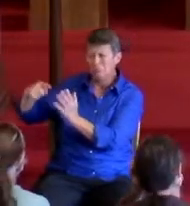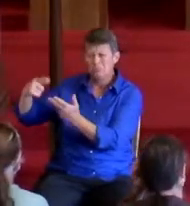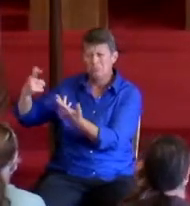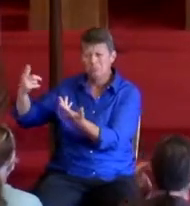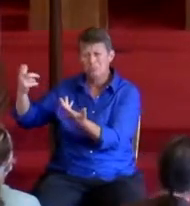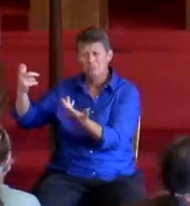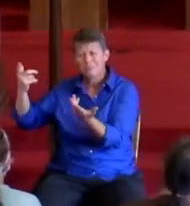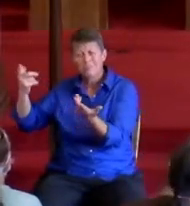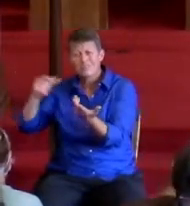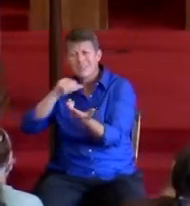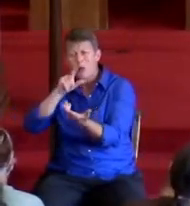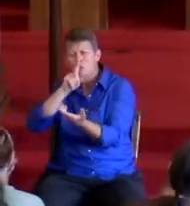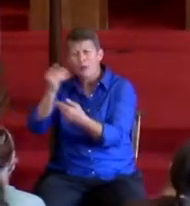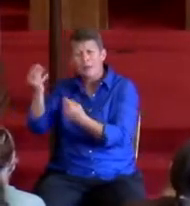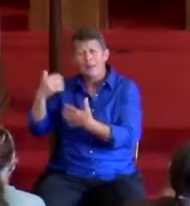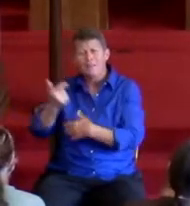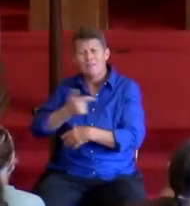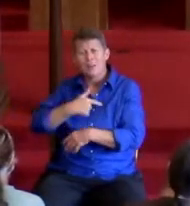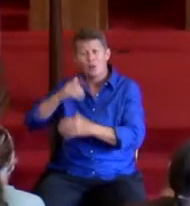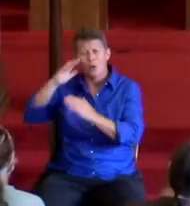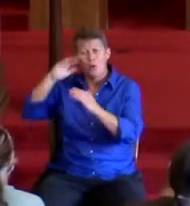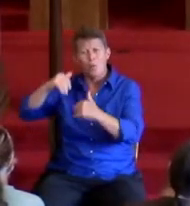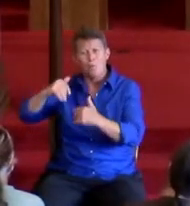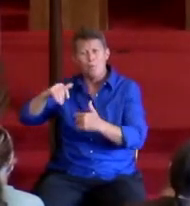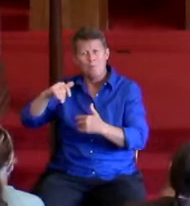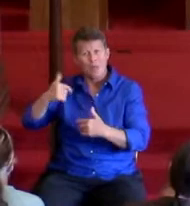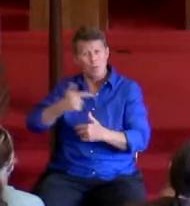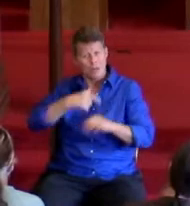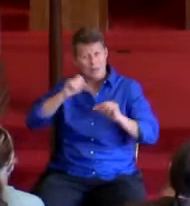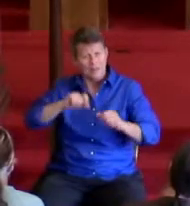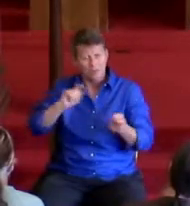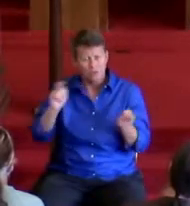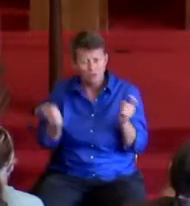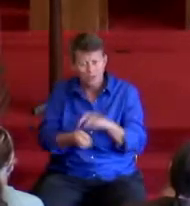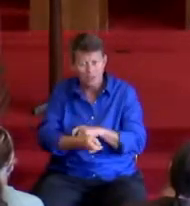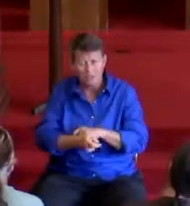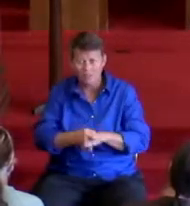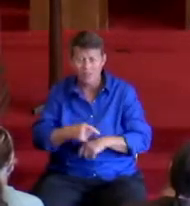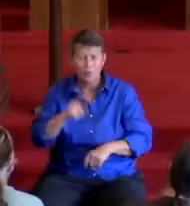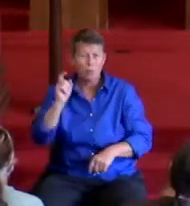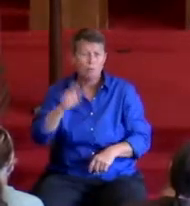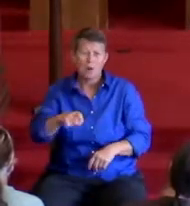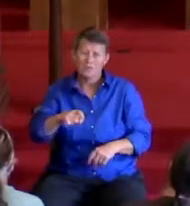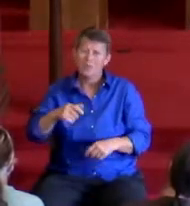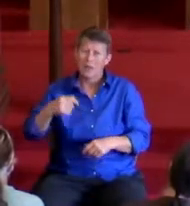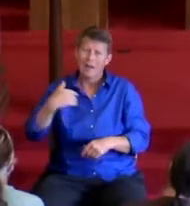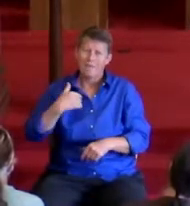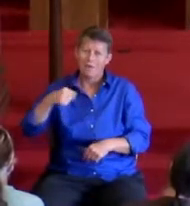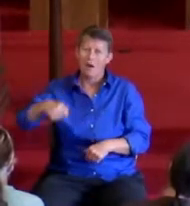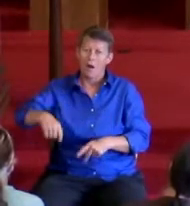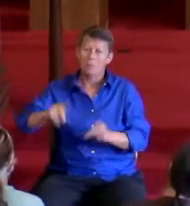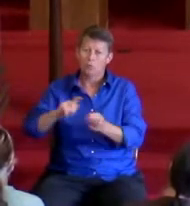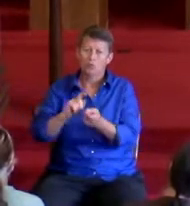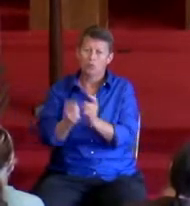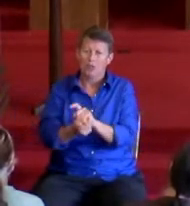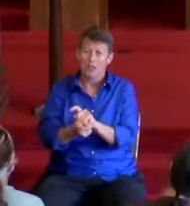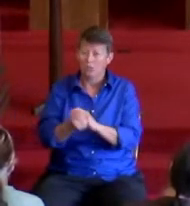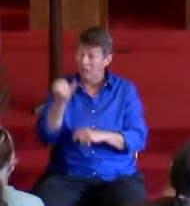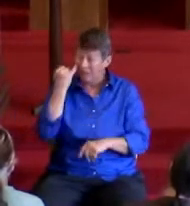If there wasn't always the opportunity to change, we would only become angrier and more distant from one